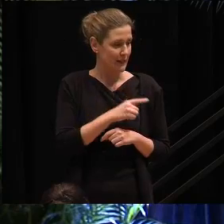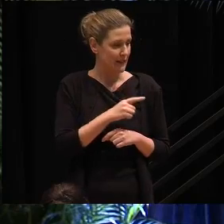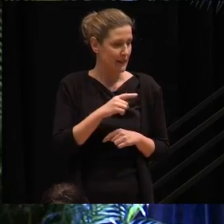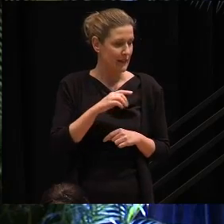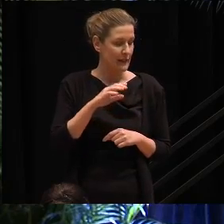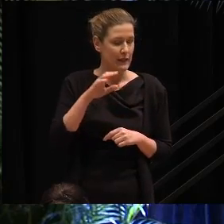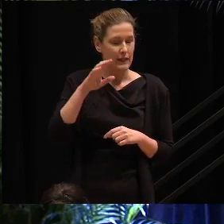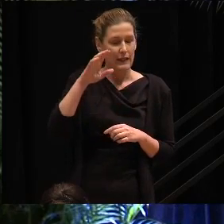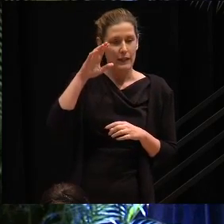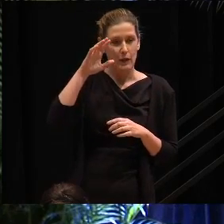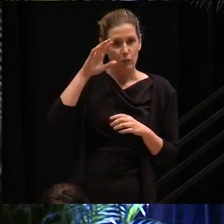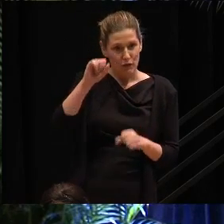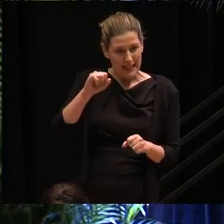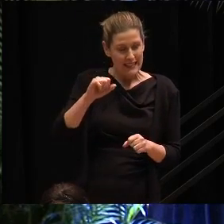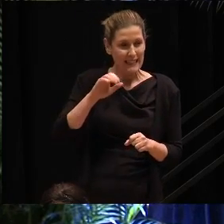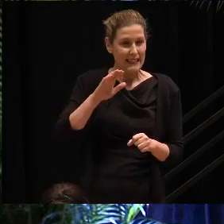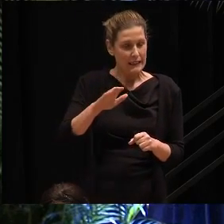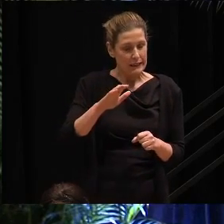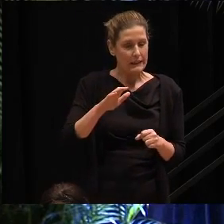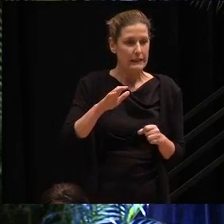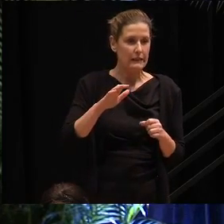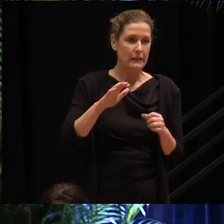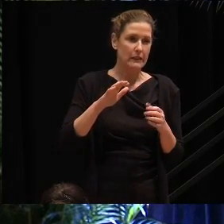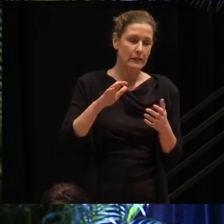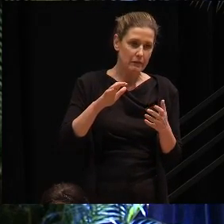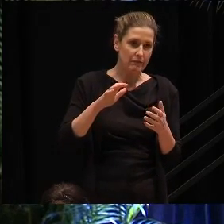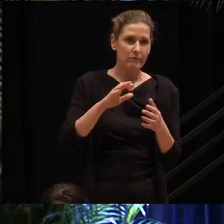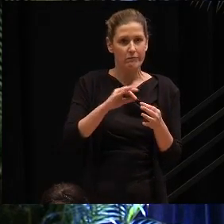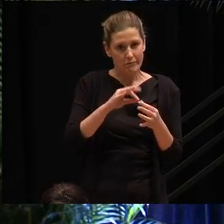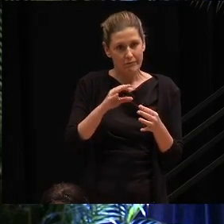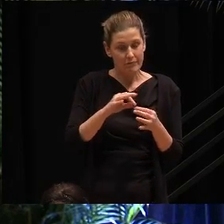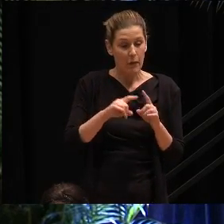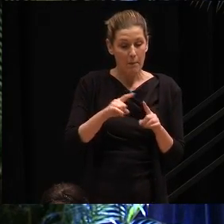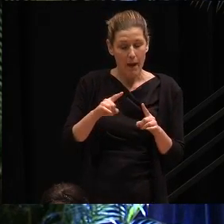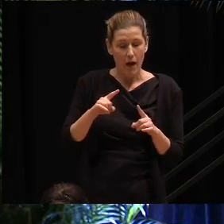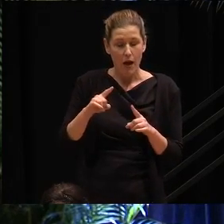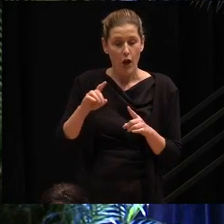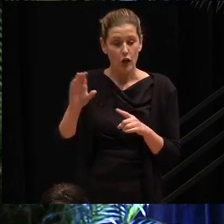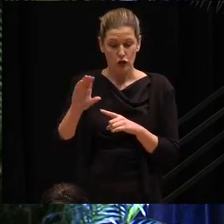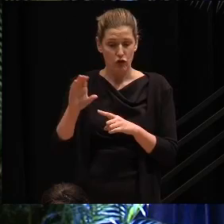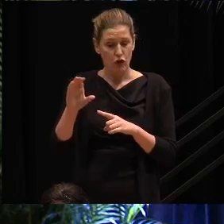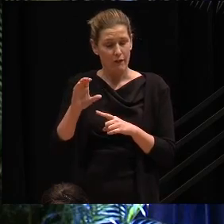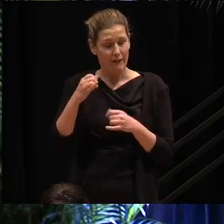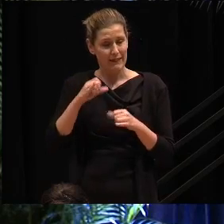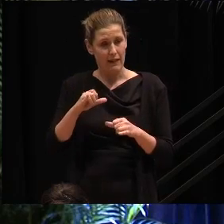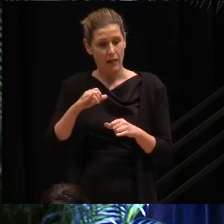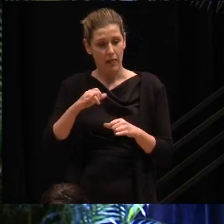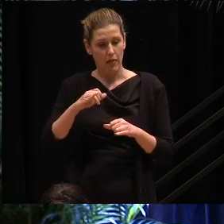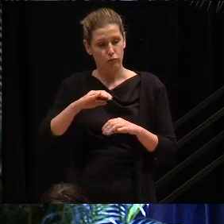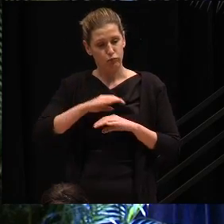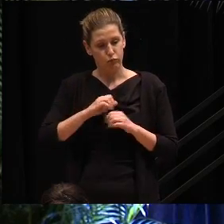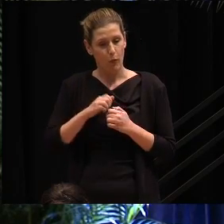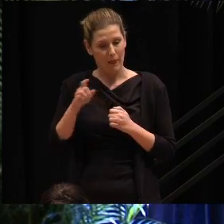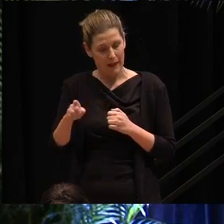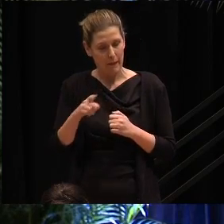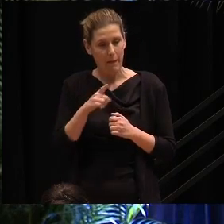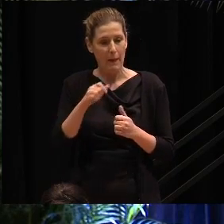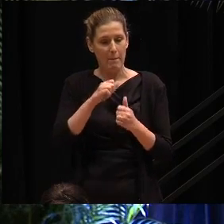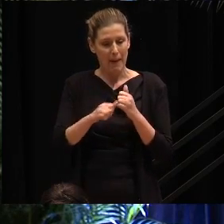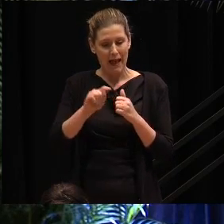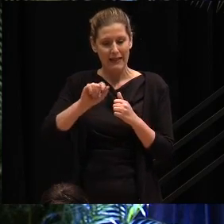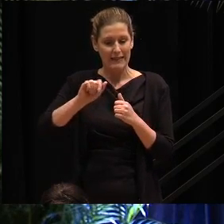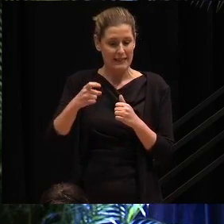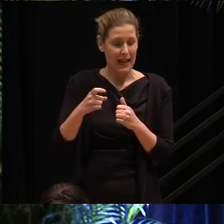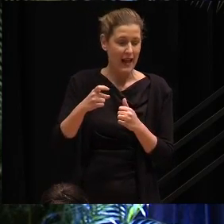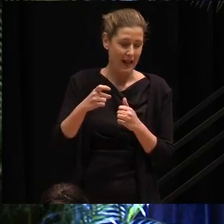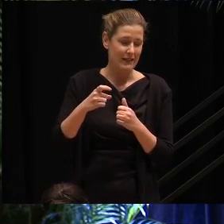bombast aside, he is pleasing some conservatives. The Republicans passed a major tax initiative, and we can debate whether that was good